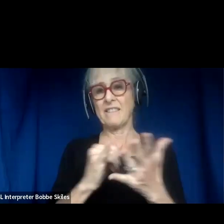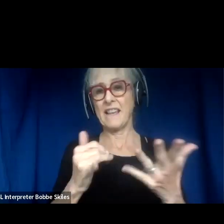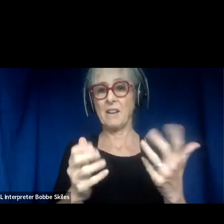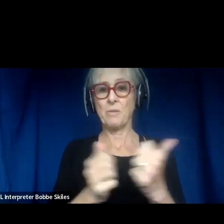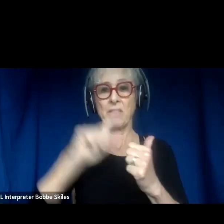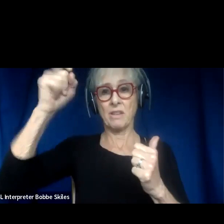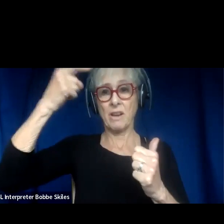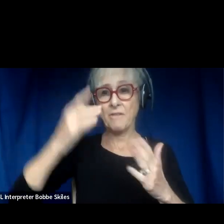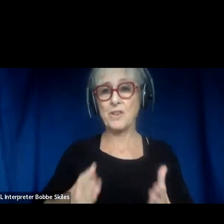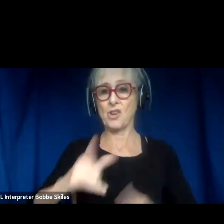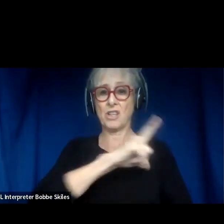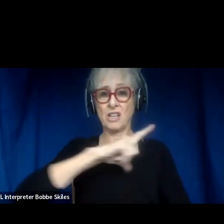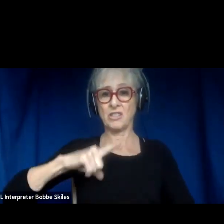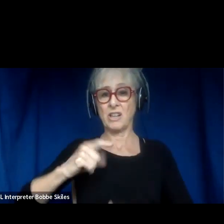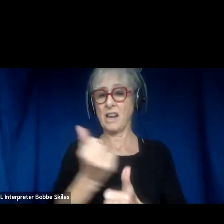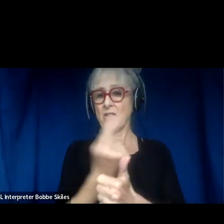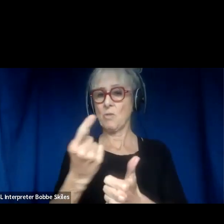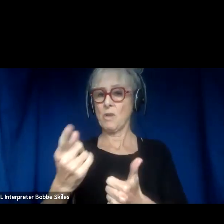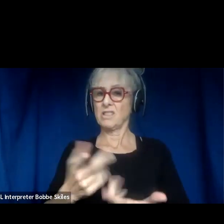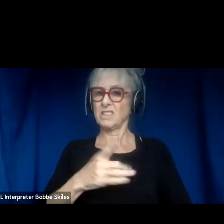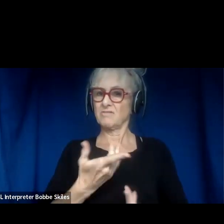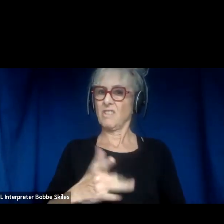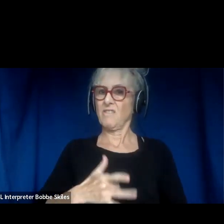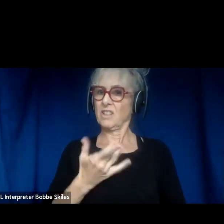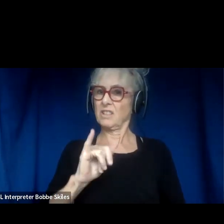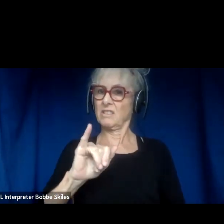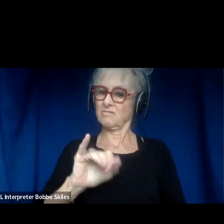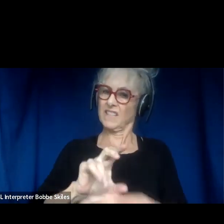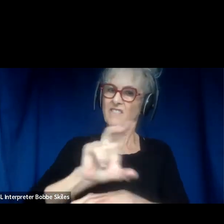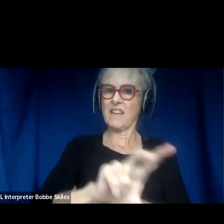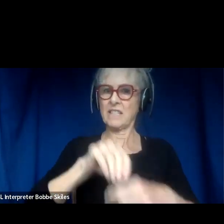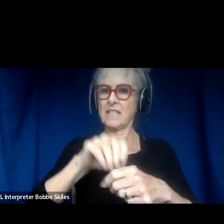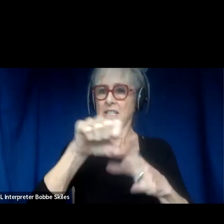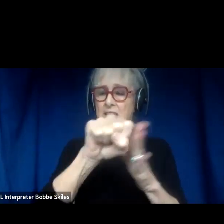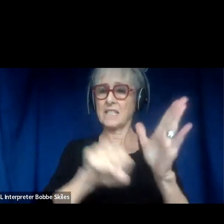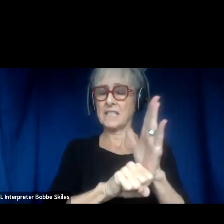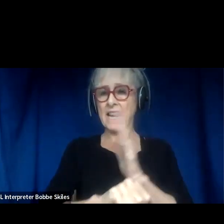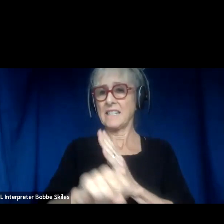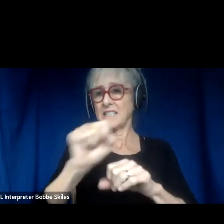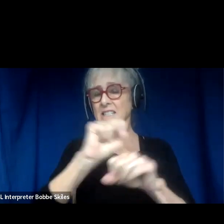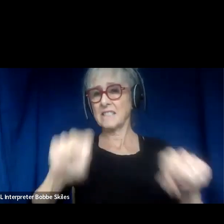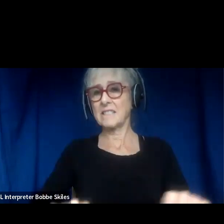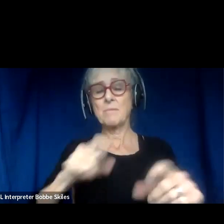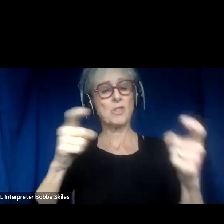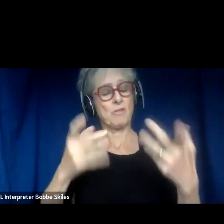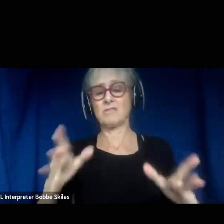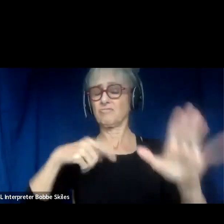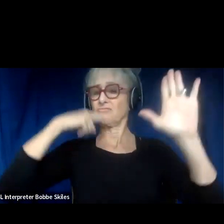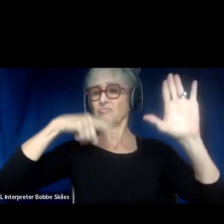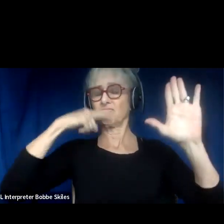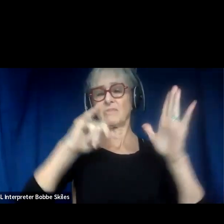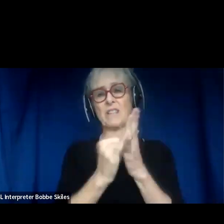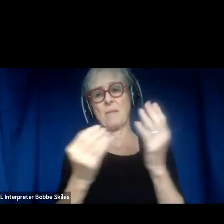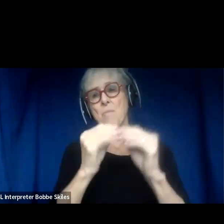legislature, continue to invest in the state's IDD system. The director testified how there's